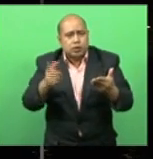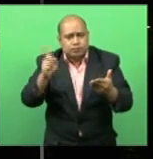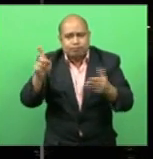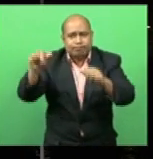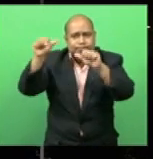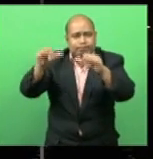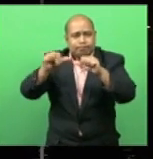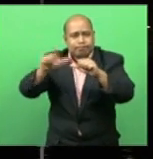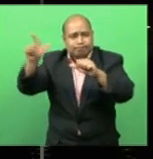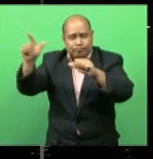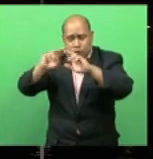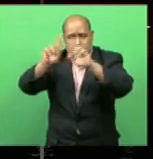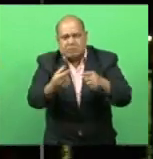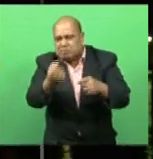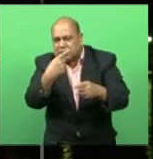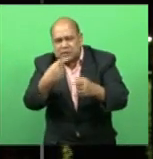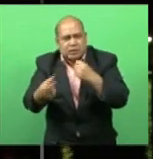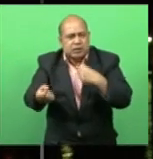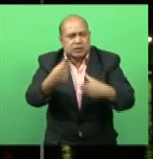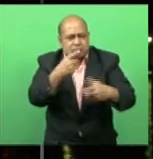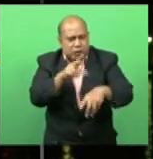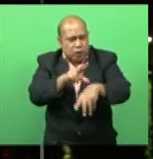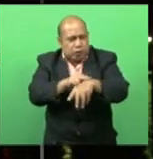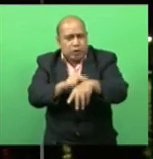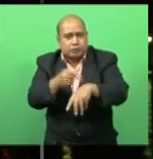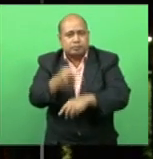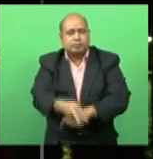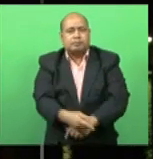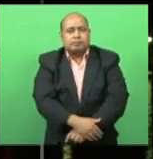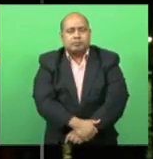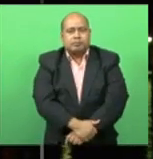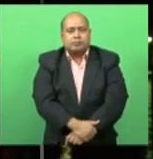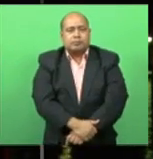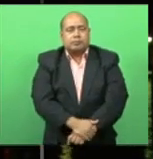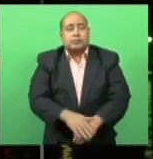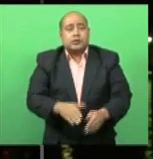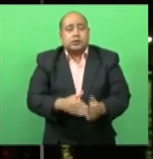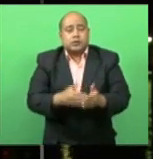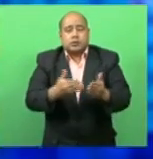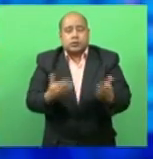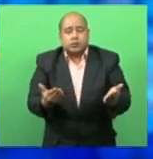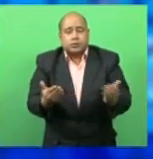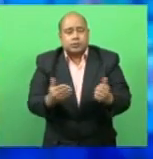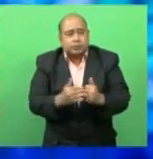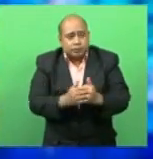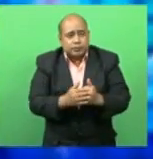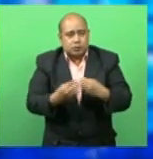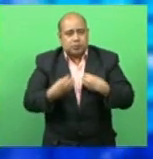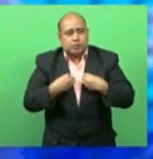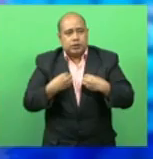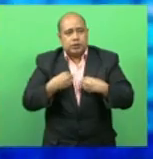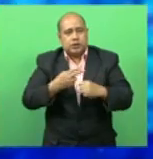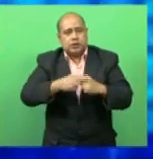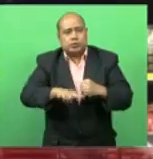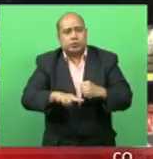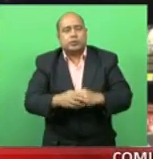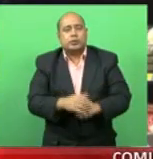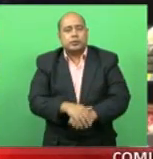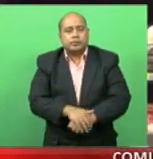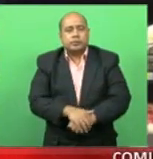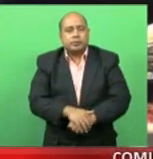the recovery time of the patients. And Whitney joins us now with the latest in business. Thanks, Jackie. In business